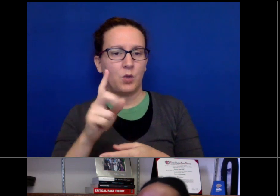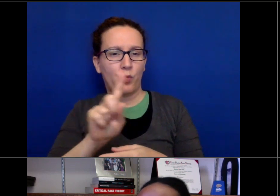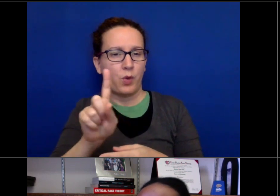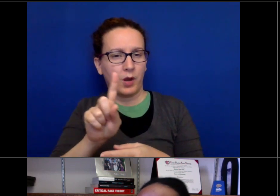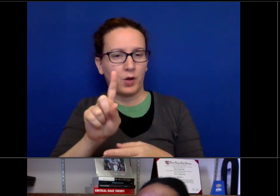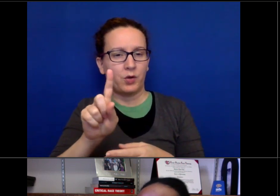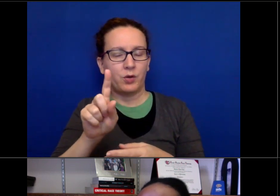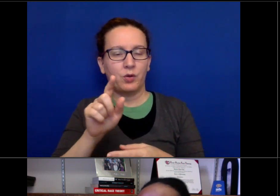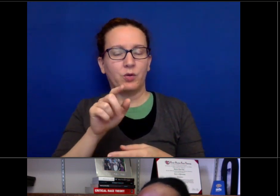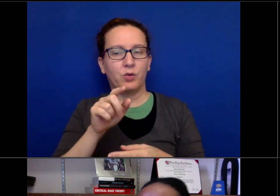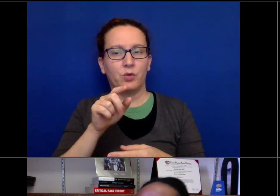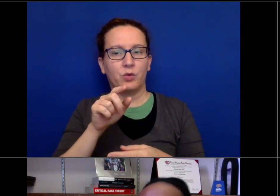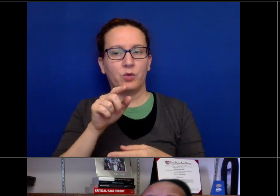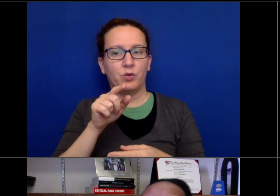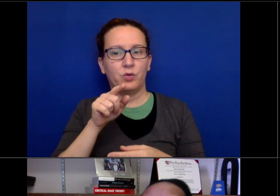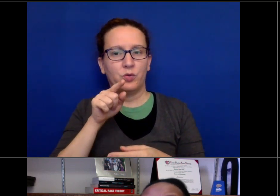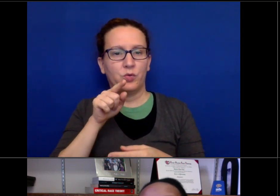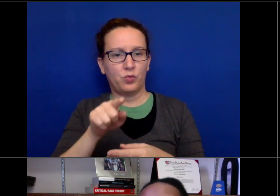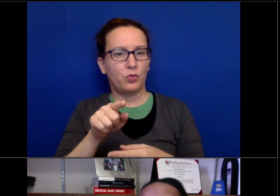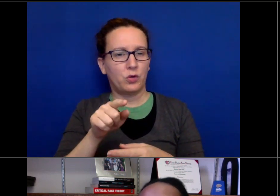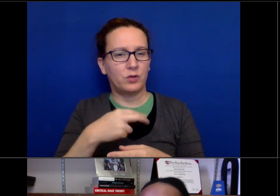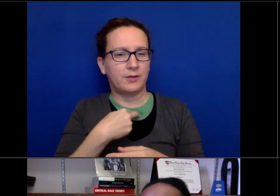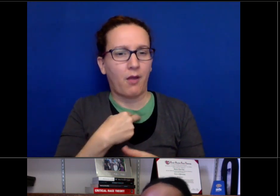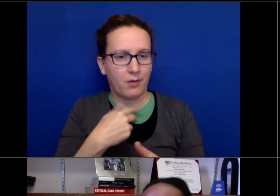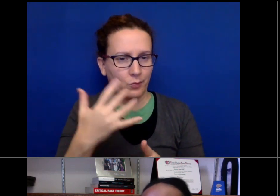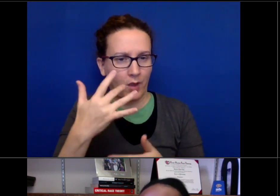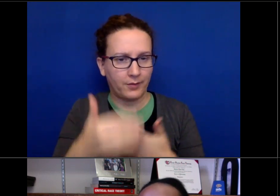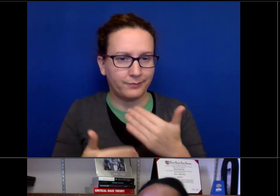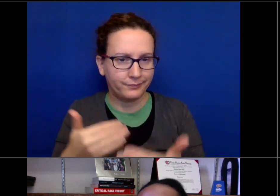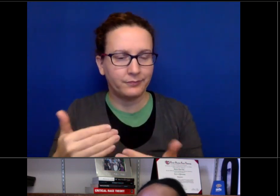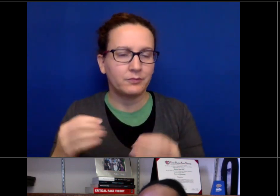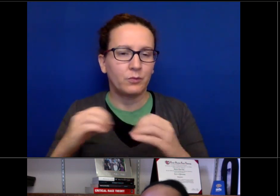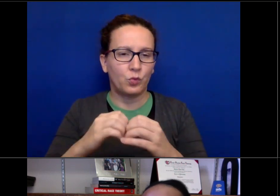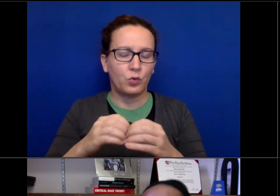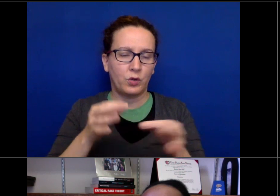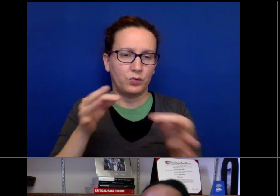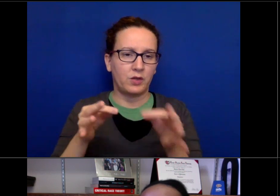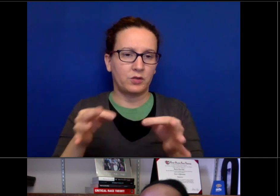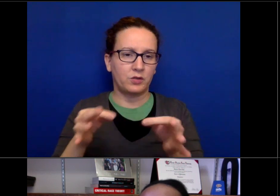you're getting stuck and maybe provide more direction.